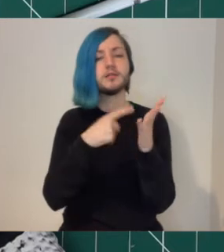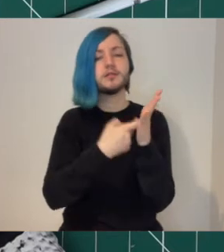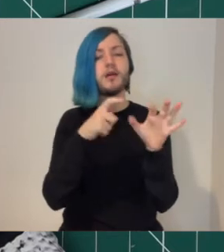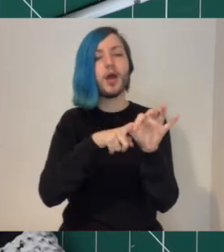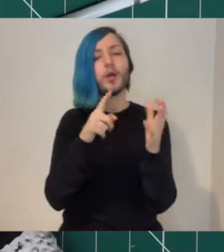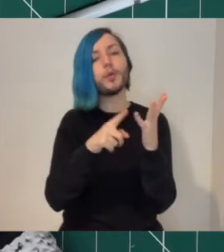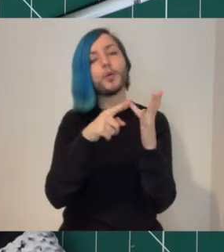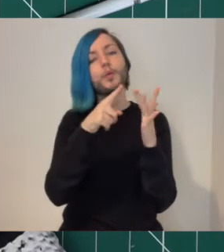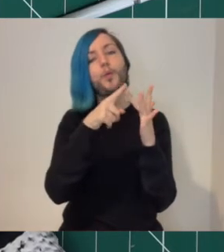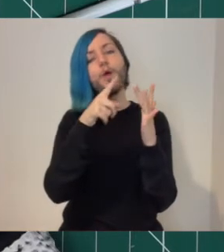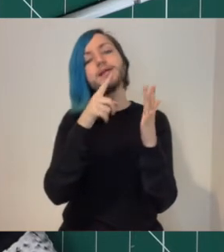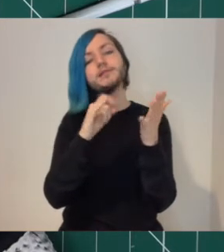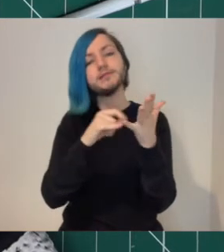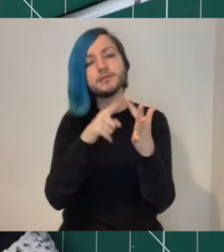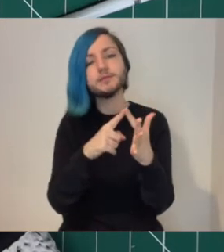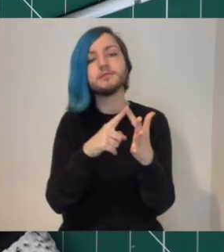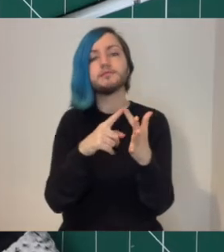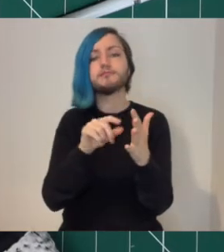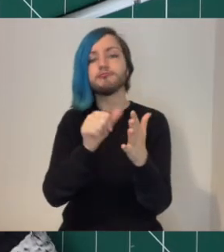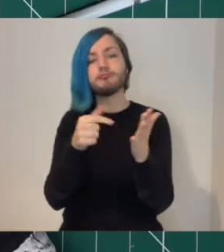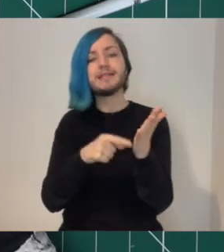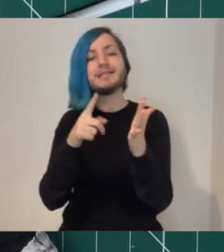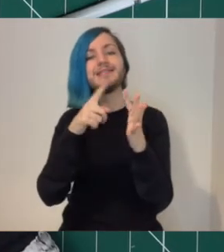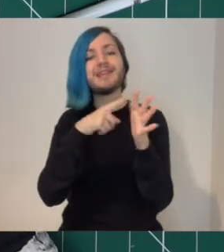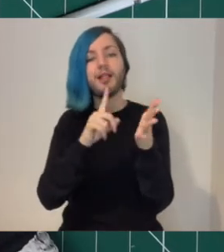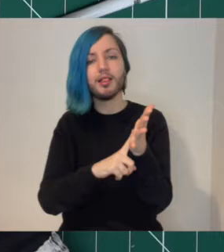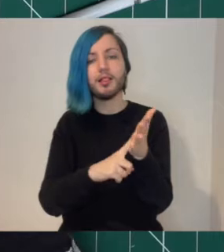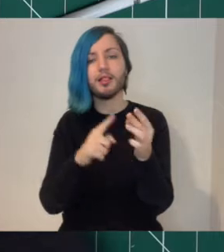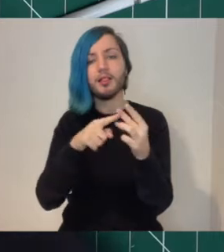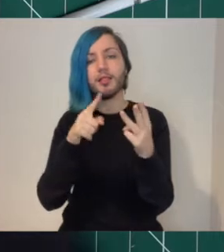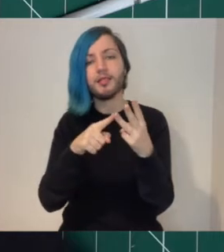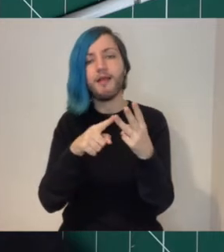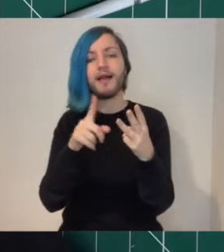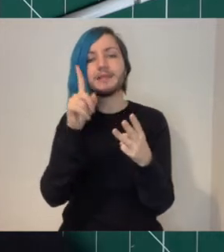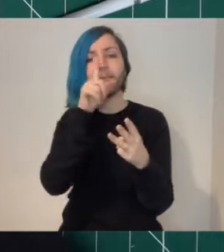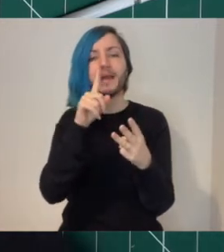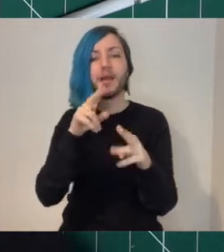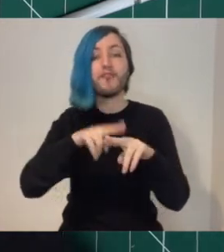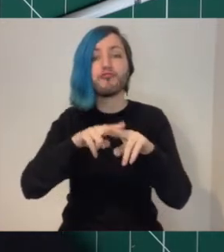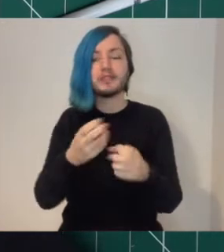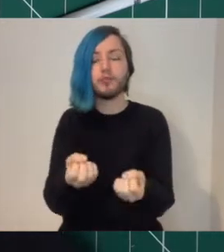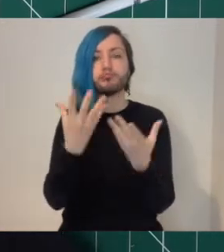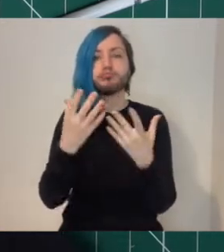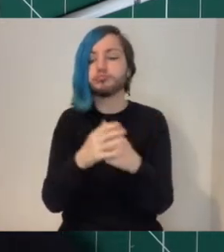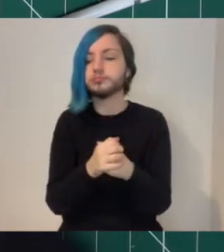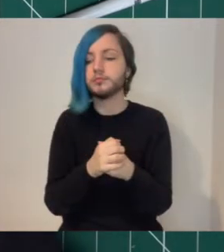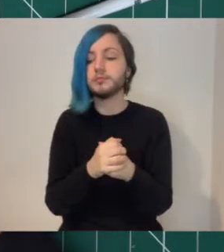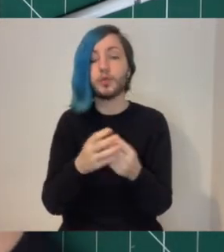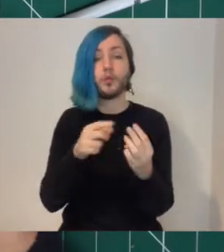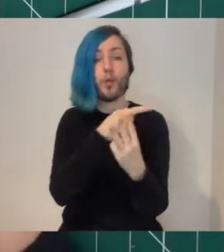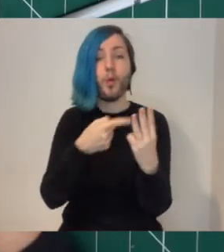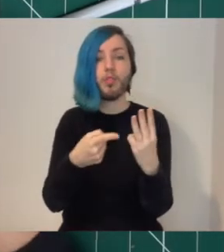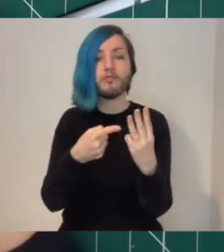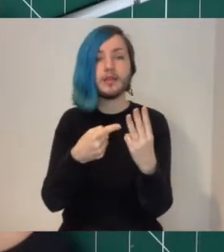These are a turquoise, teal and a fluorescent pink, and they actually work really well together to create a nice impactful